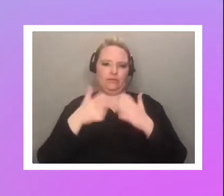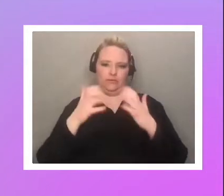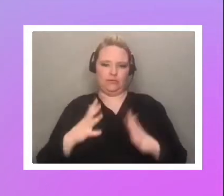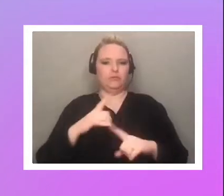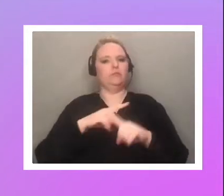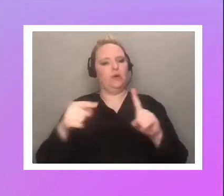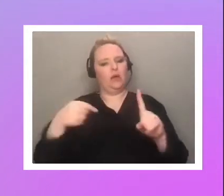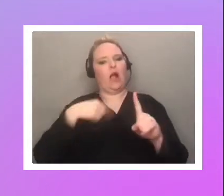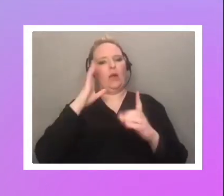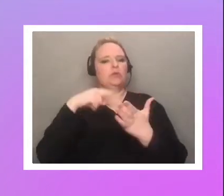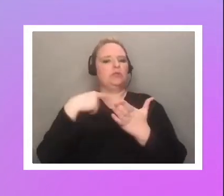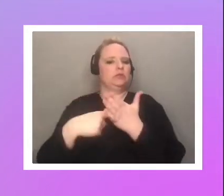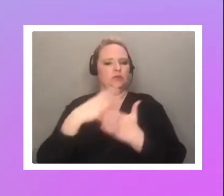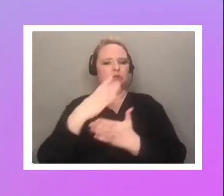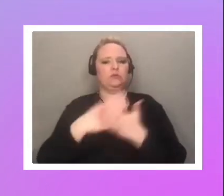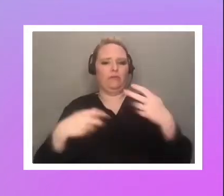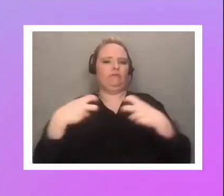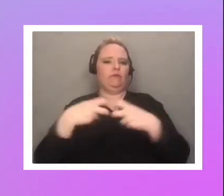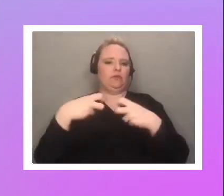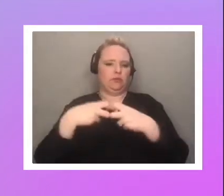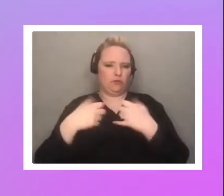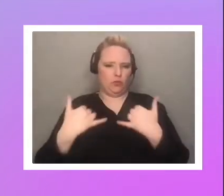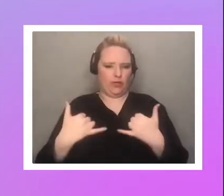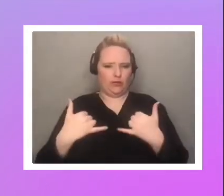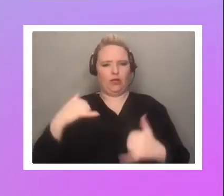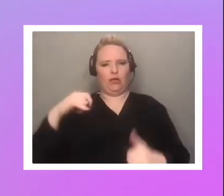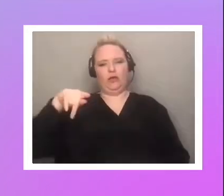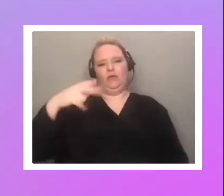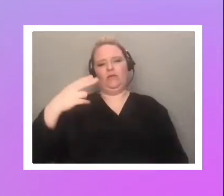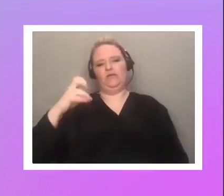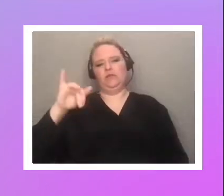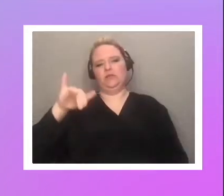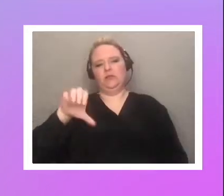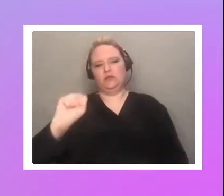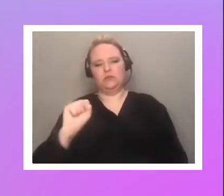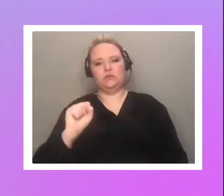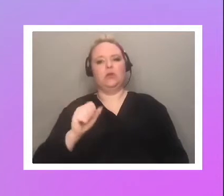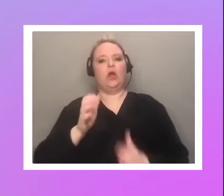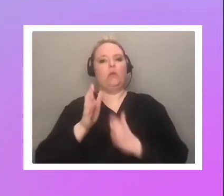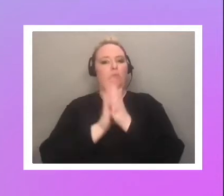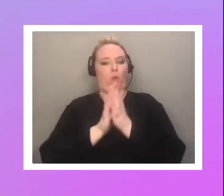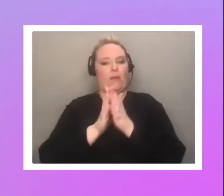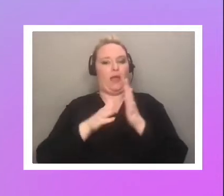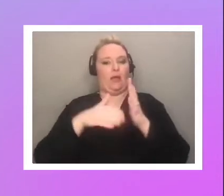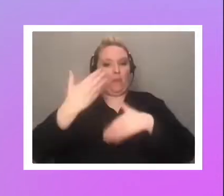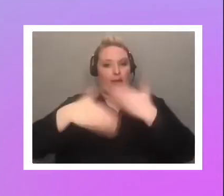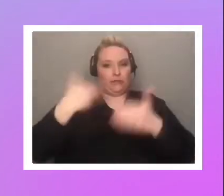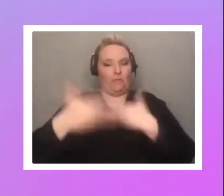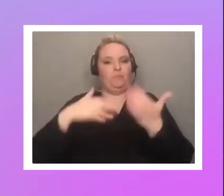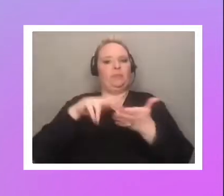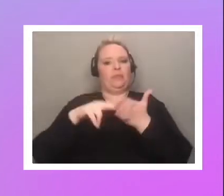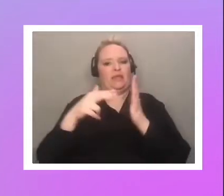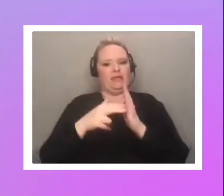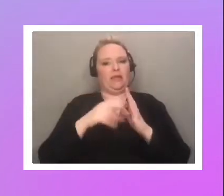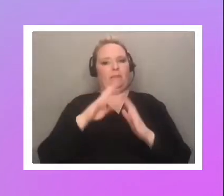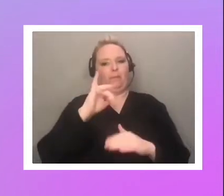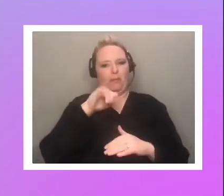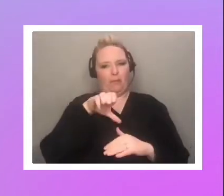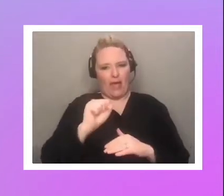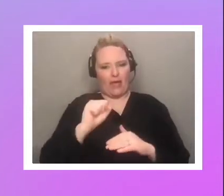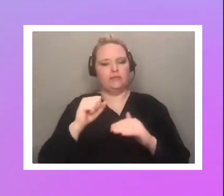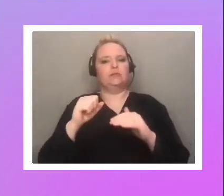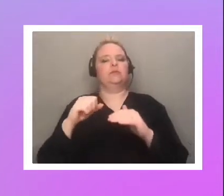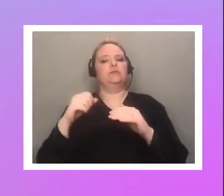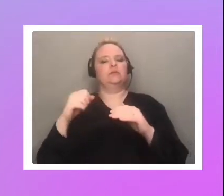some physics right now. So momentum is mass in motion. Momentum equals mass